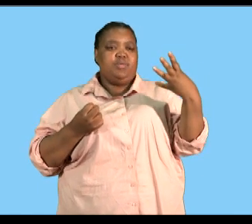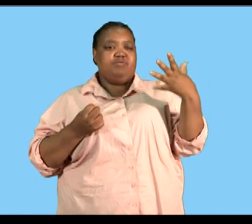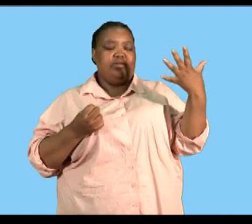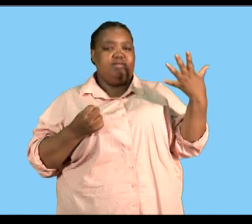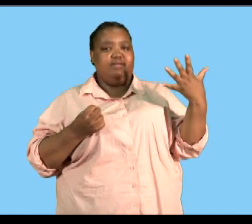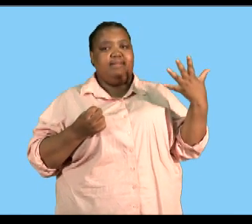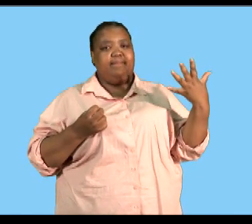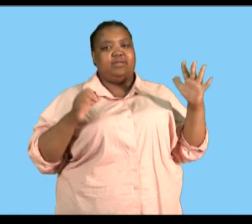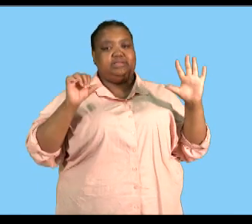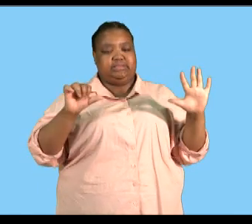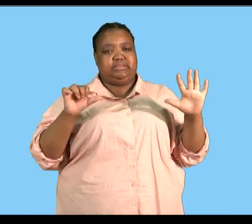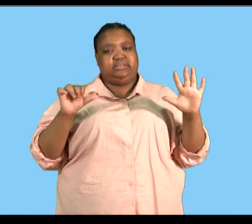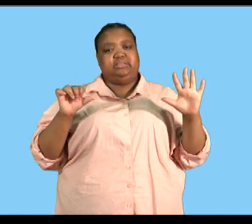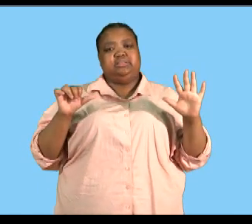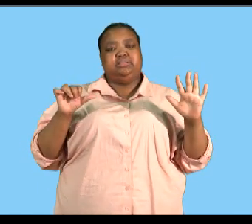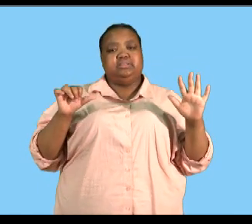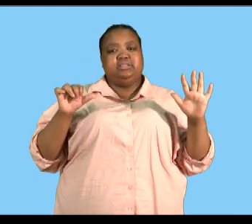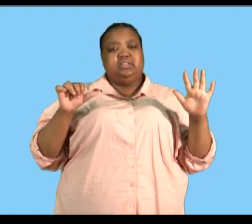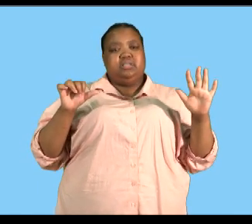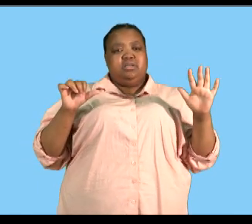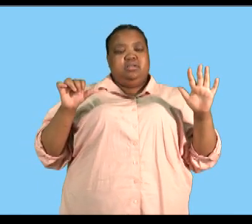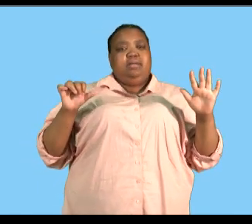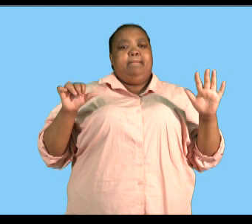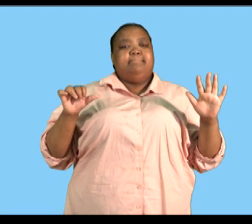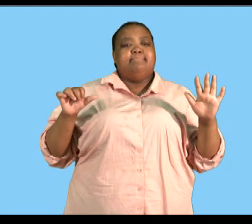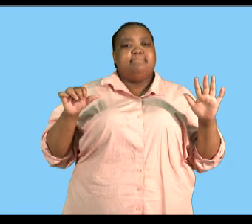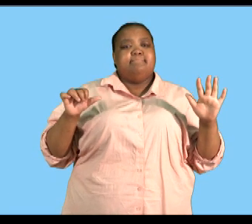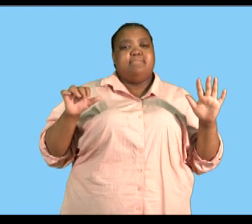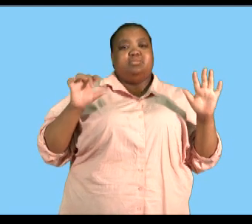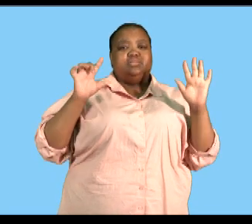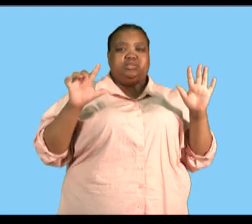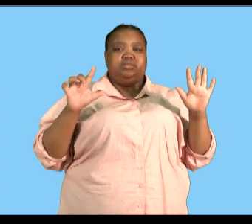4, 5, 6,